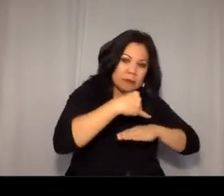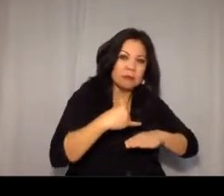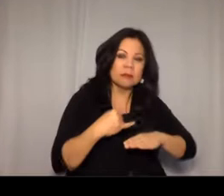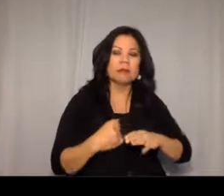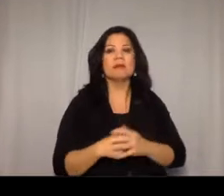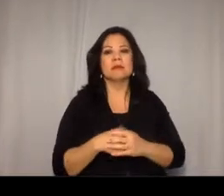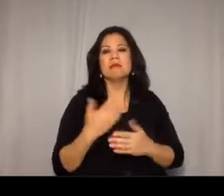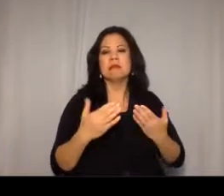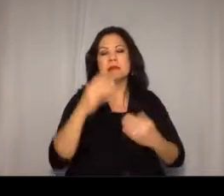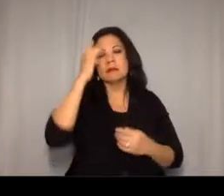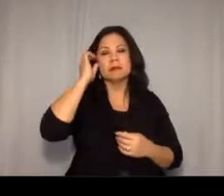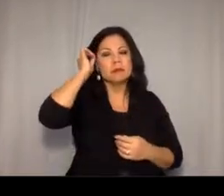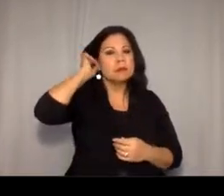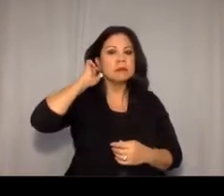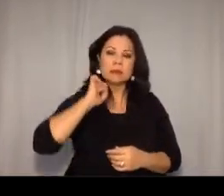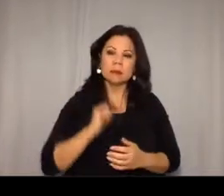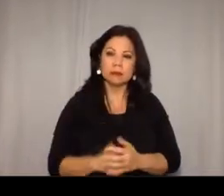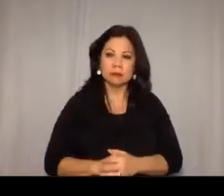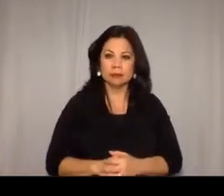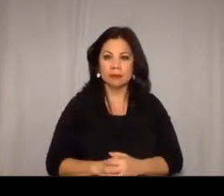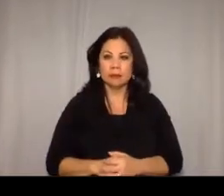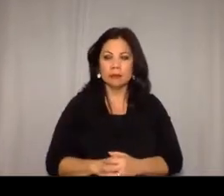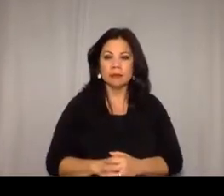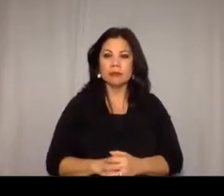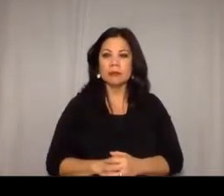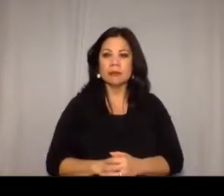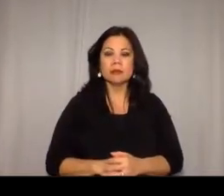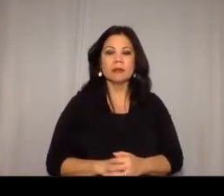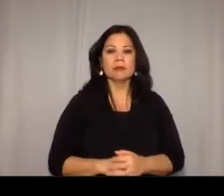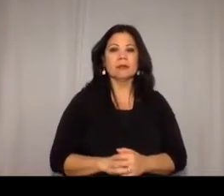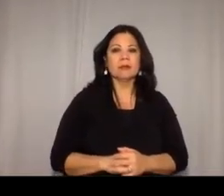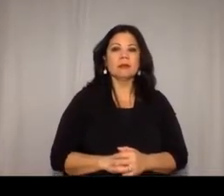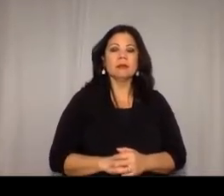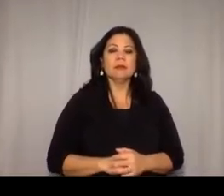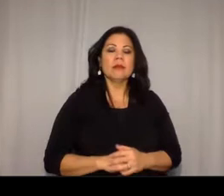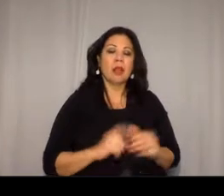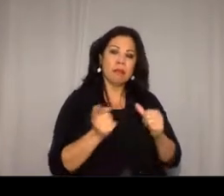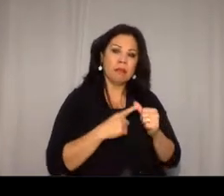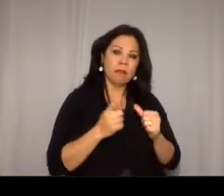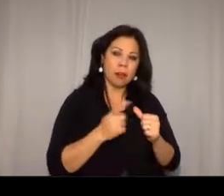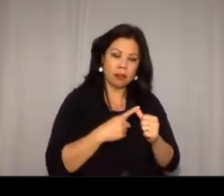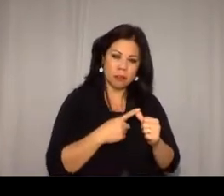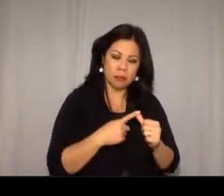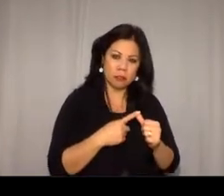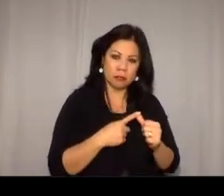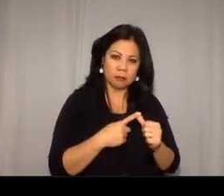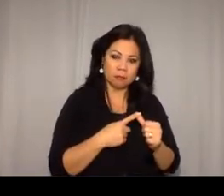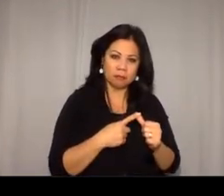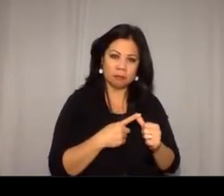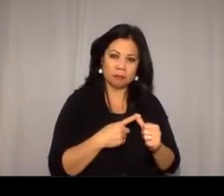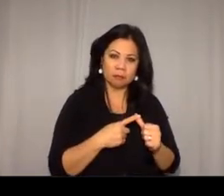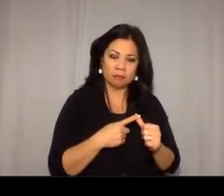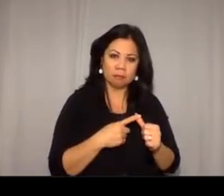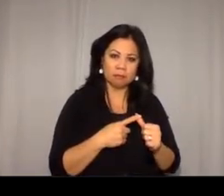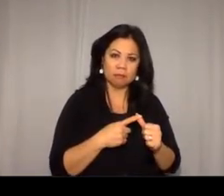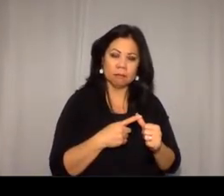unfold. So let me put my little friend off to the side for now. So step one on my piece of paper